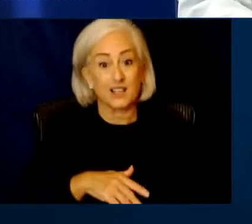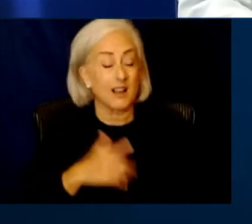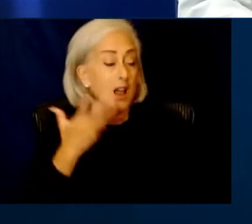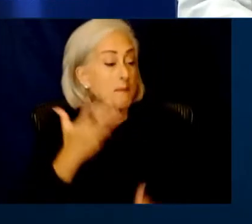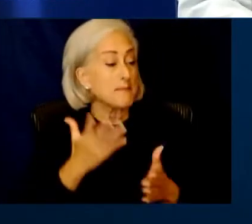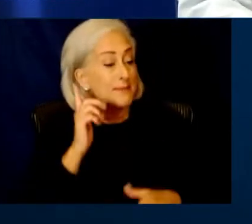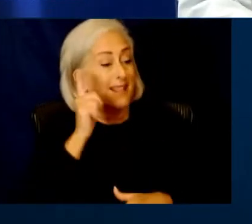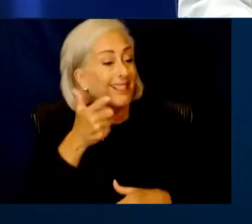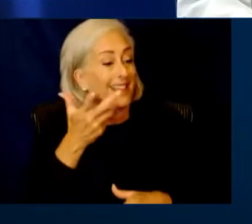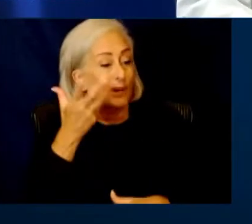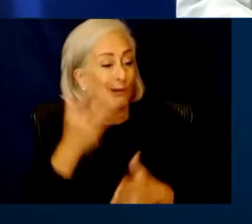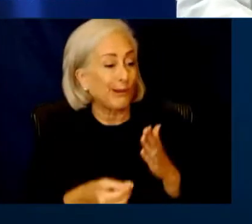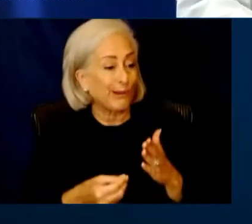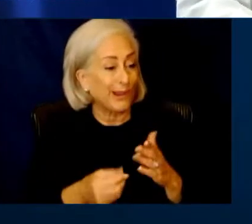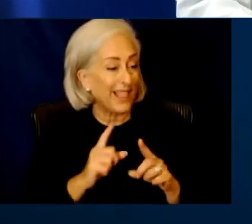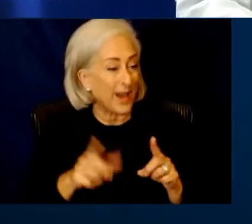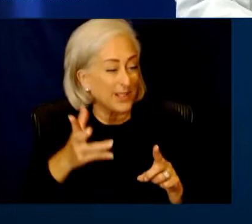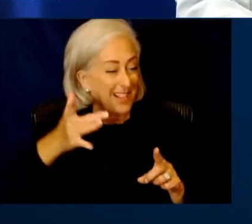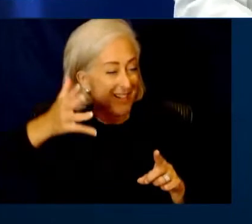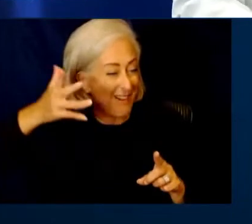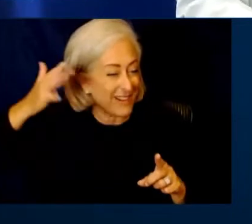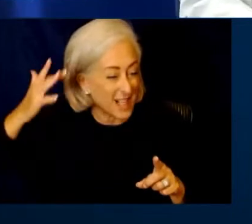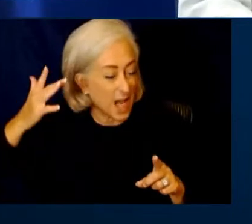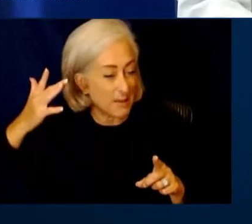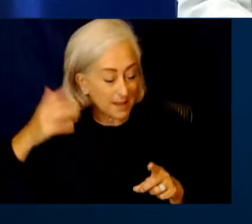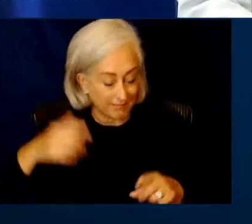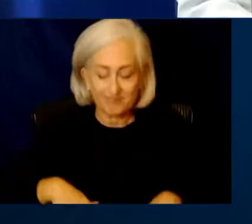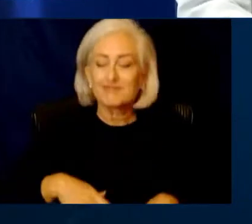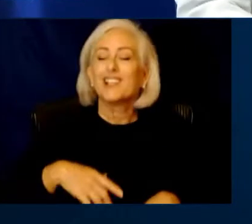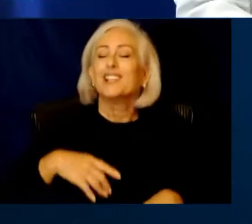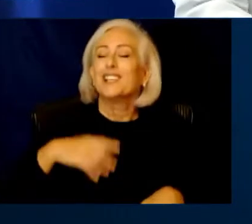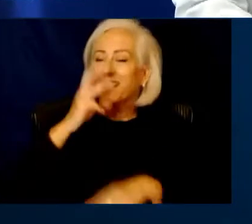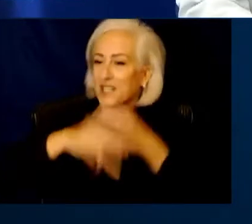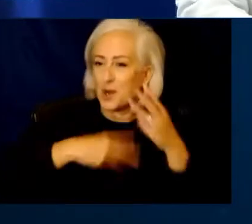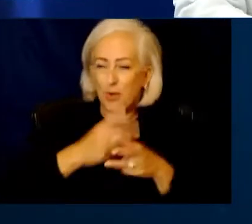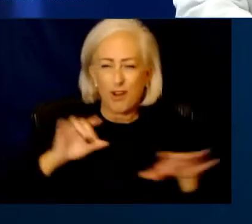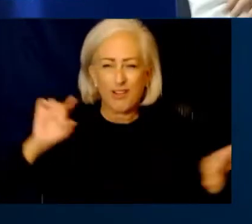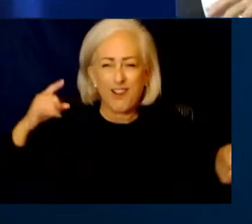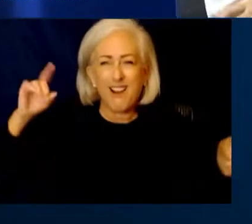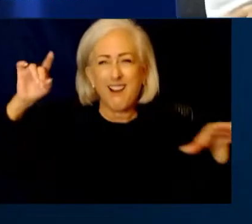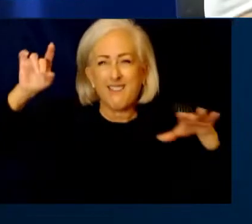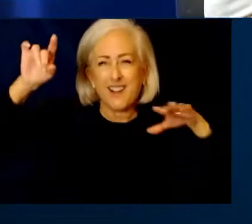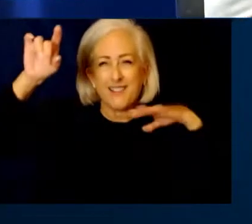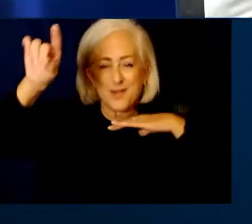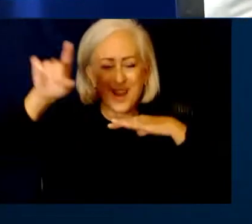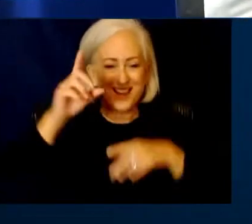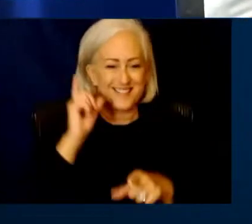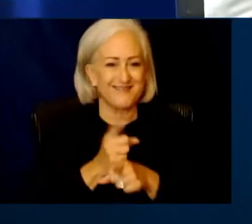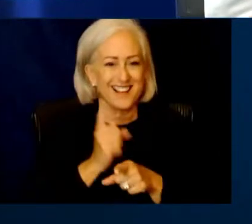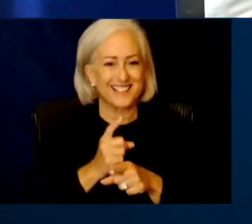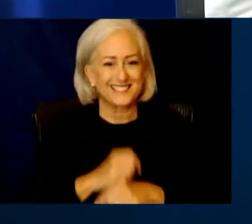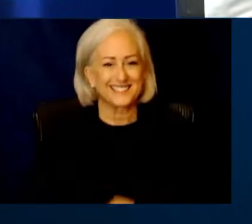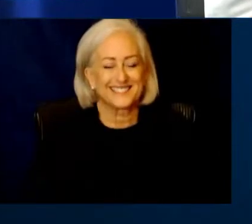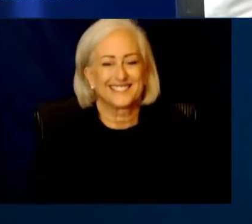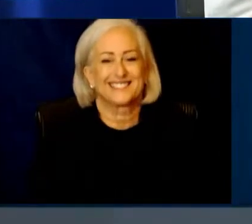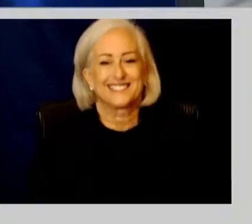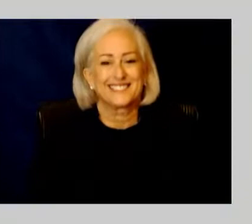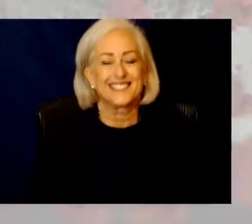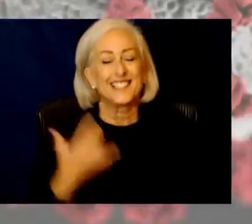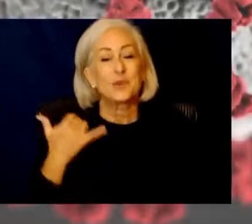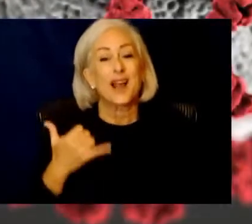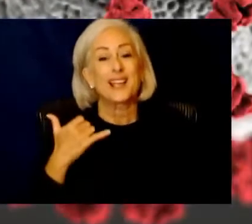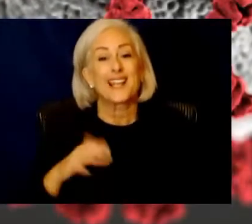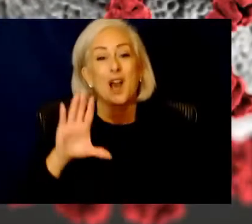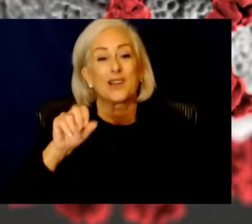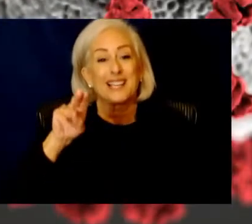McCoy. was a long time ago, too. In a though. galaxy far, That's far right. away. So it's not like Dr. McCoy, come on, Bones. So, right now our cases